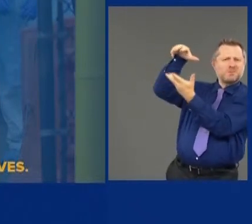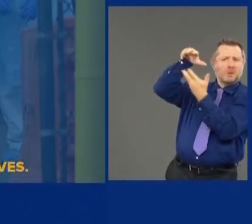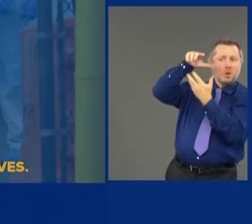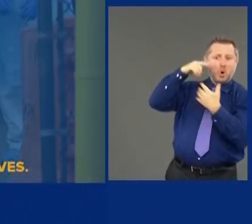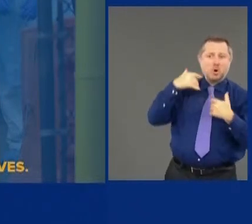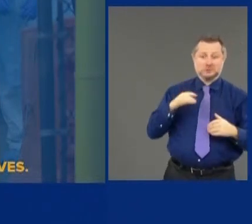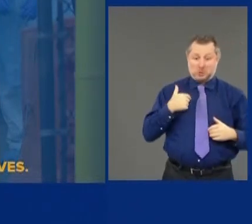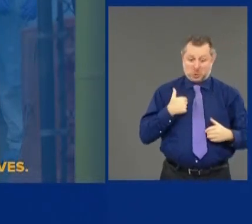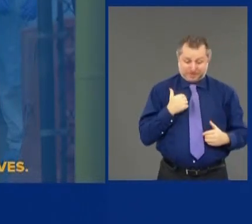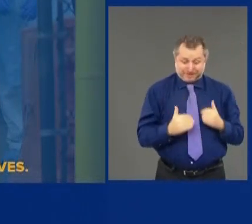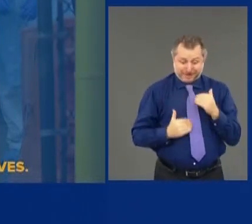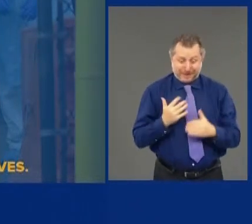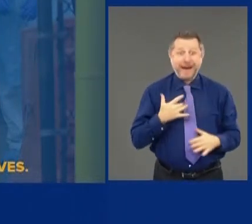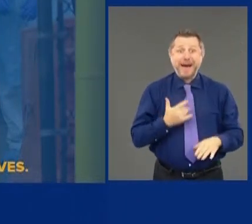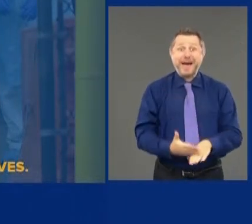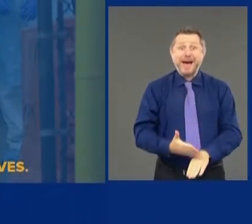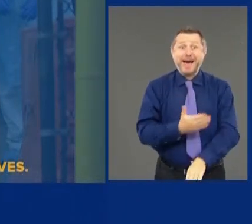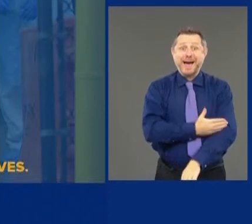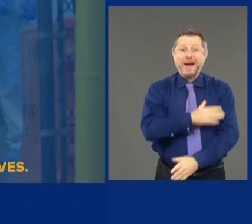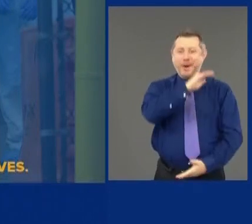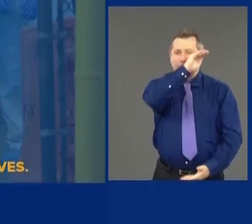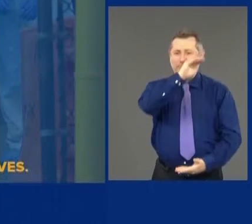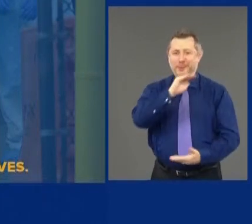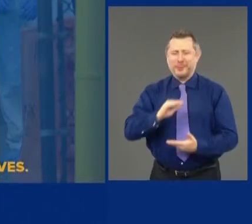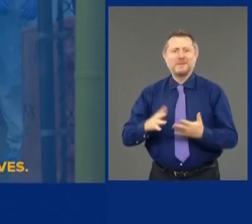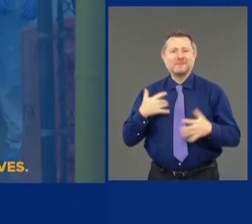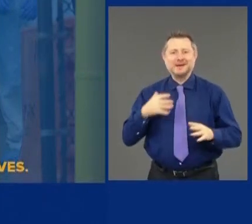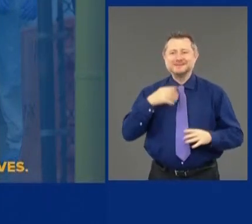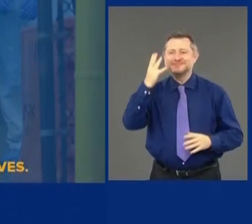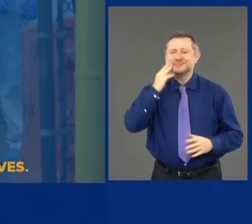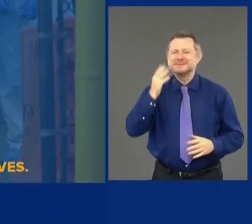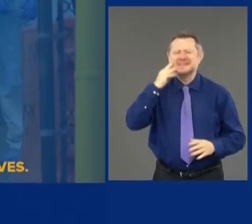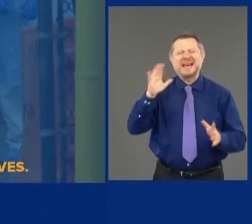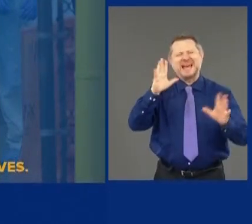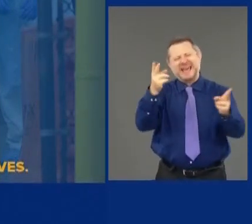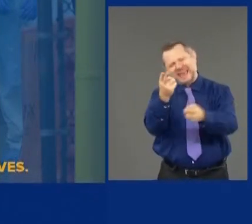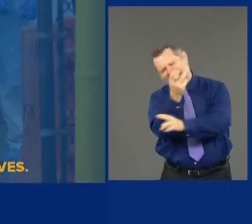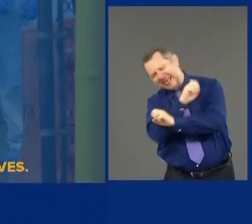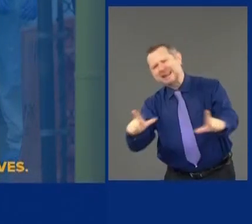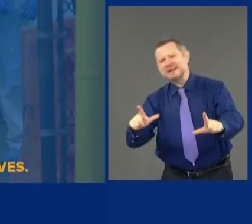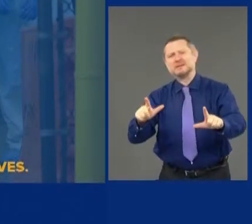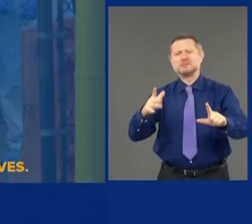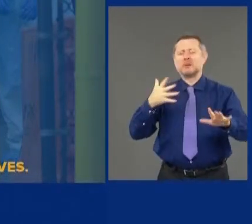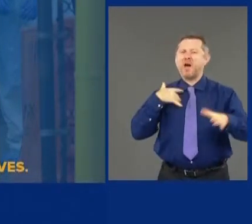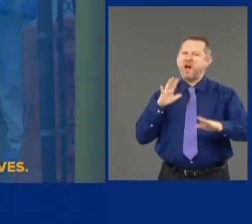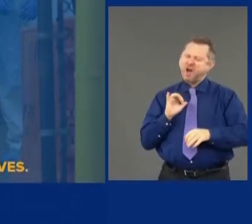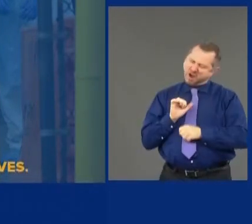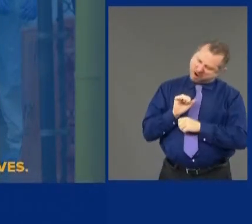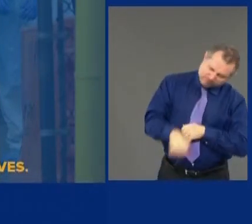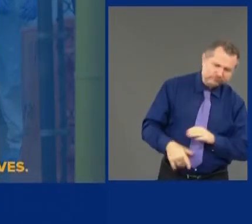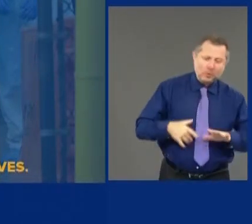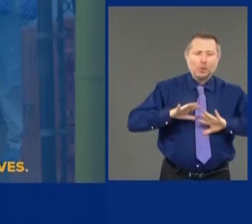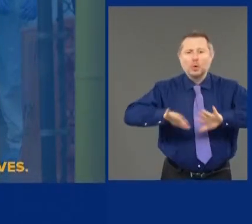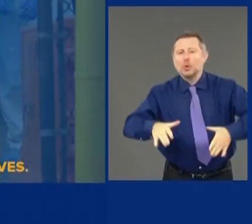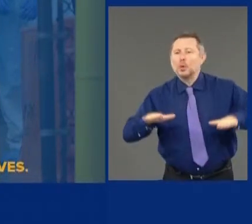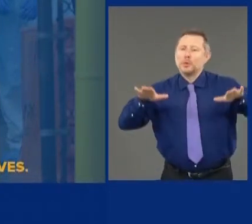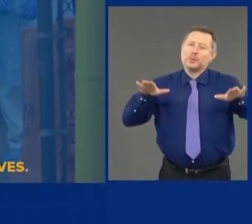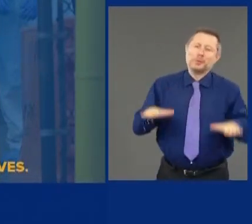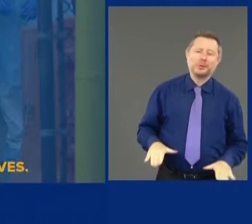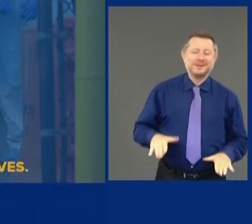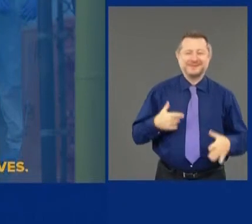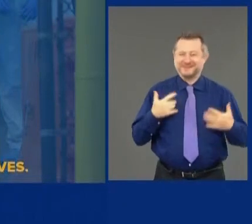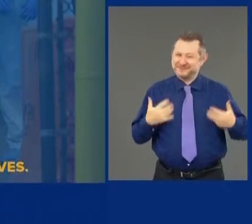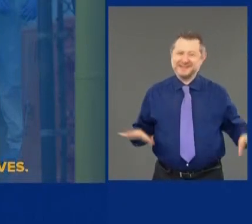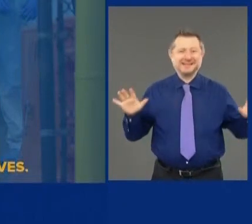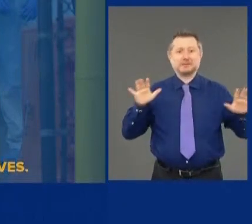and back, but this is not over, and this can still rear its ugly head